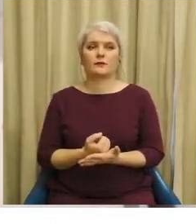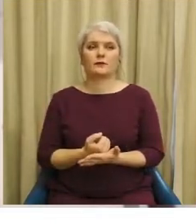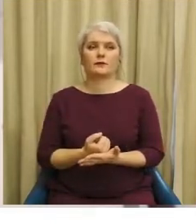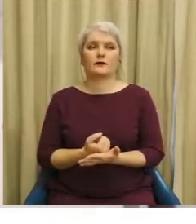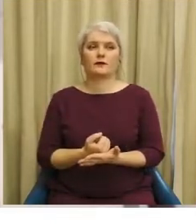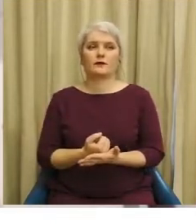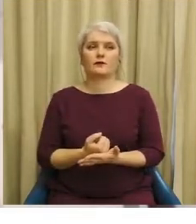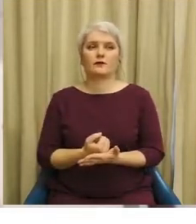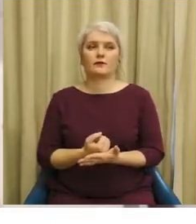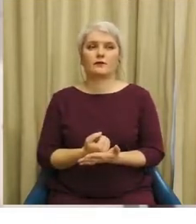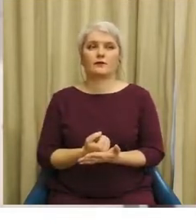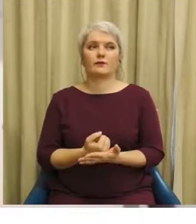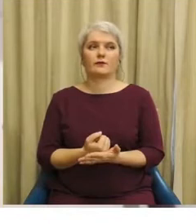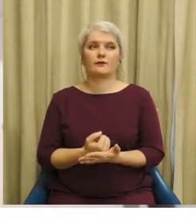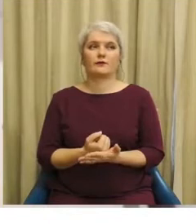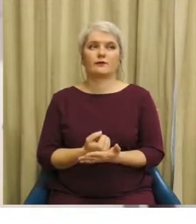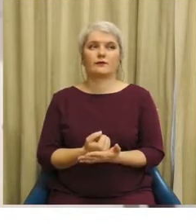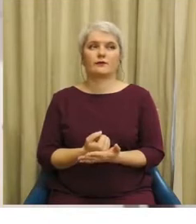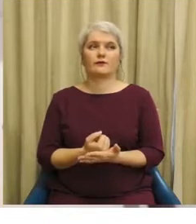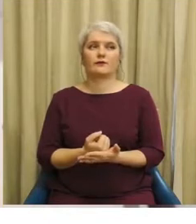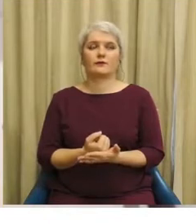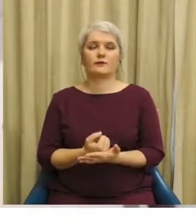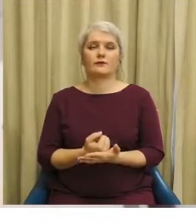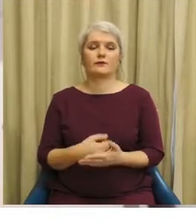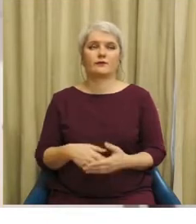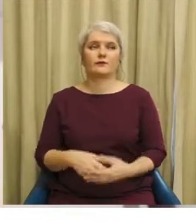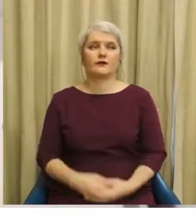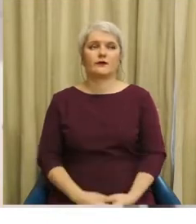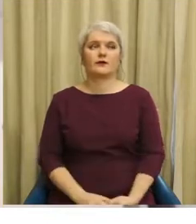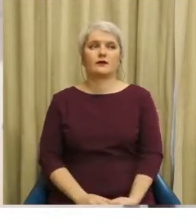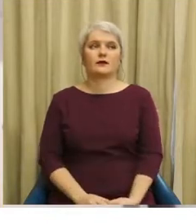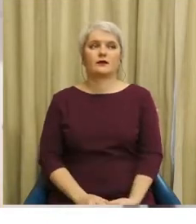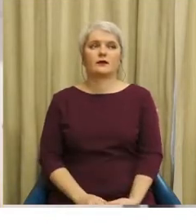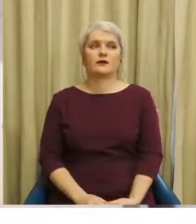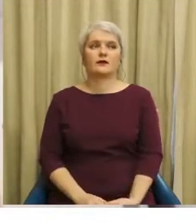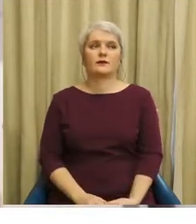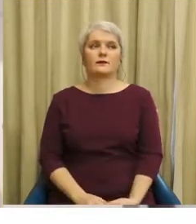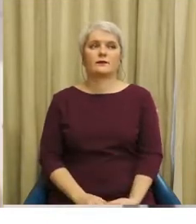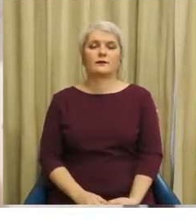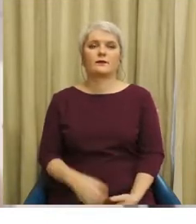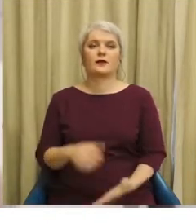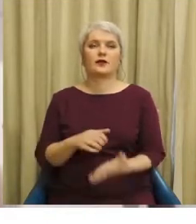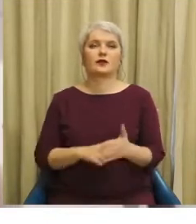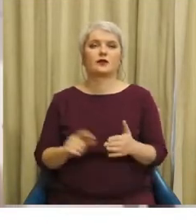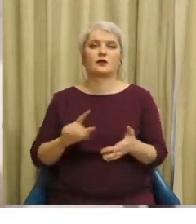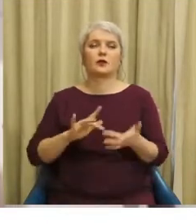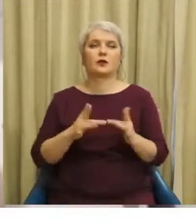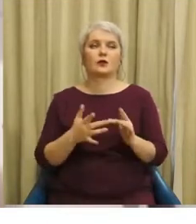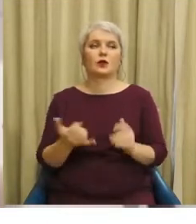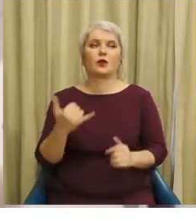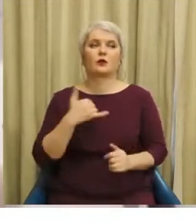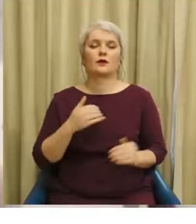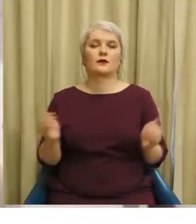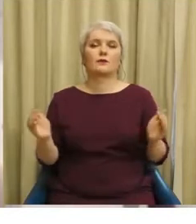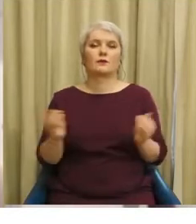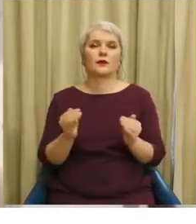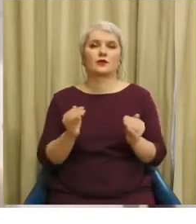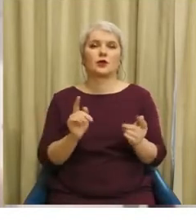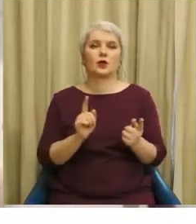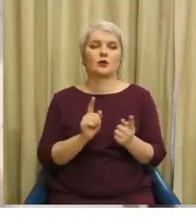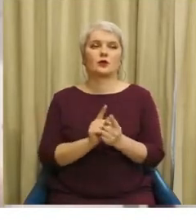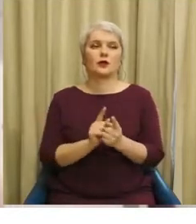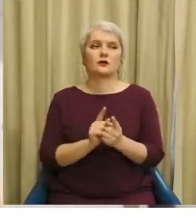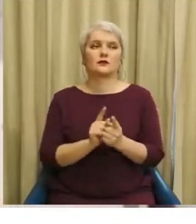all their work being online. And this is the problem. It was a huge problem for us, because every time we had